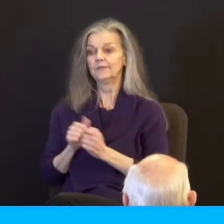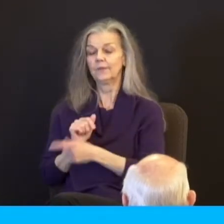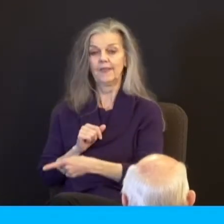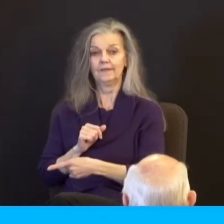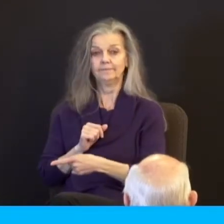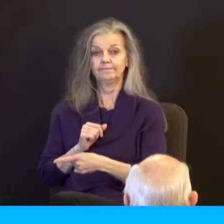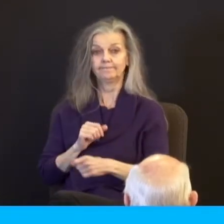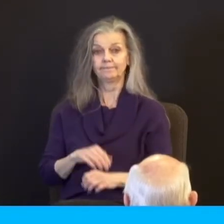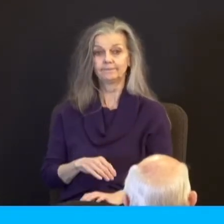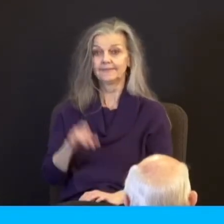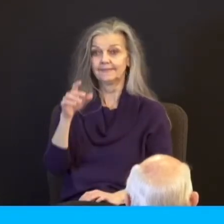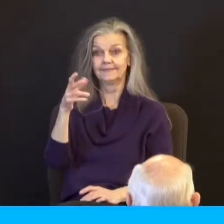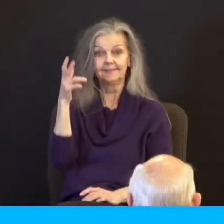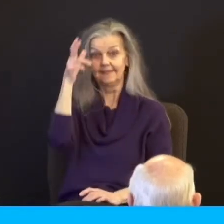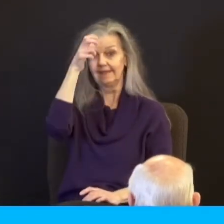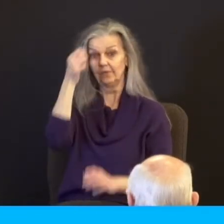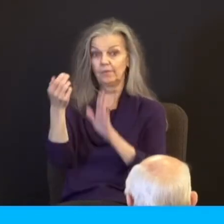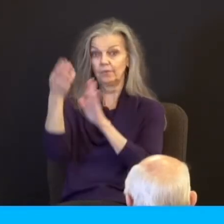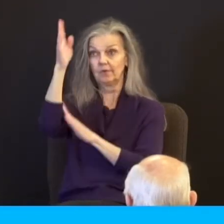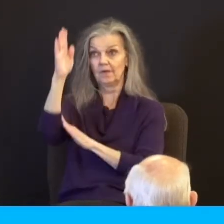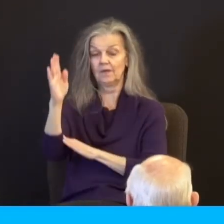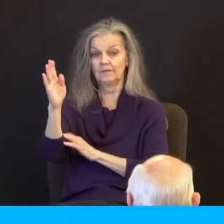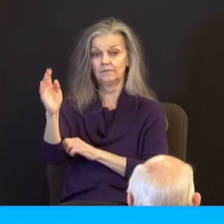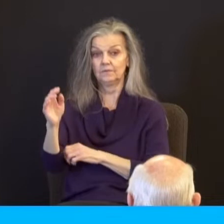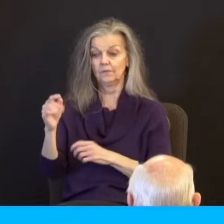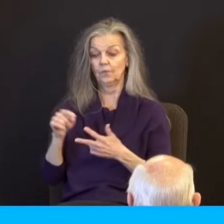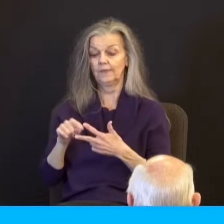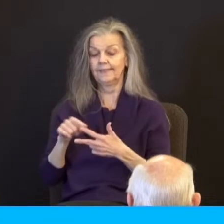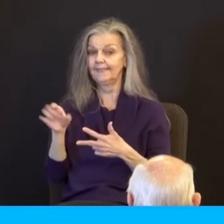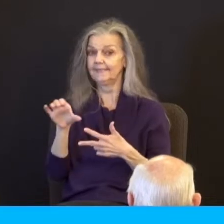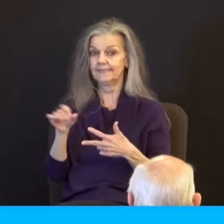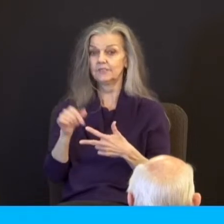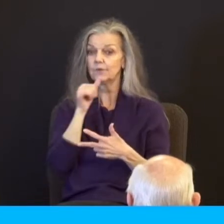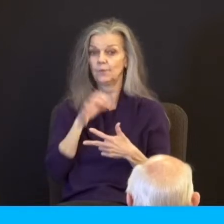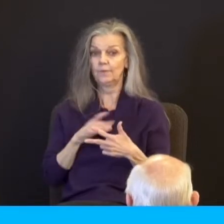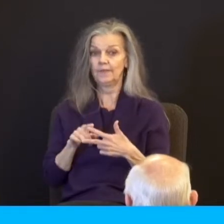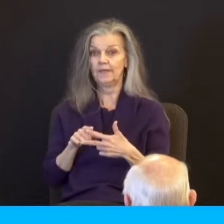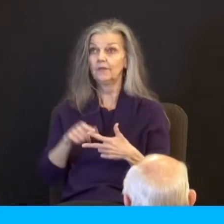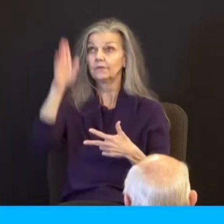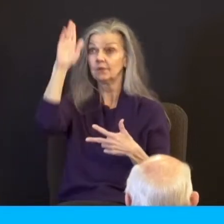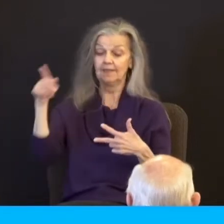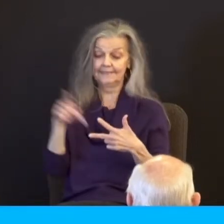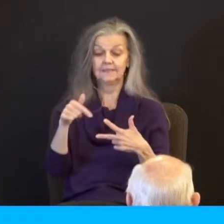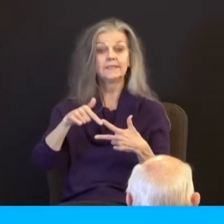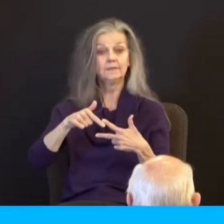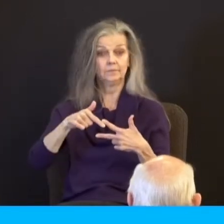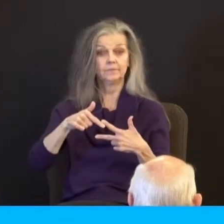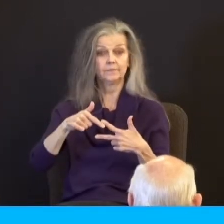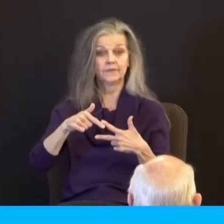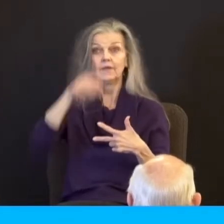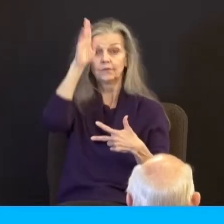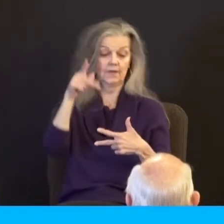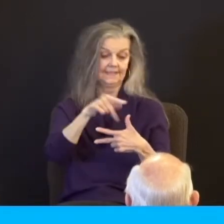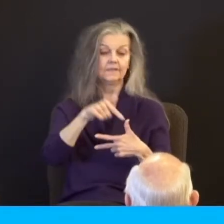ra'ayin, that's evil in the eyes of the Lord. It was evil. Wherefore the Lord moothed him, slew him also. So